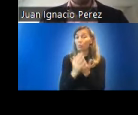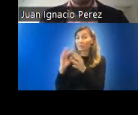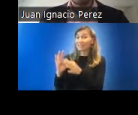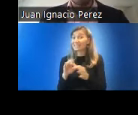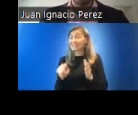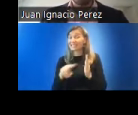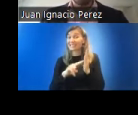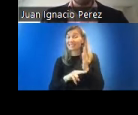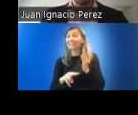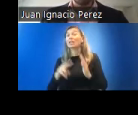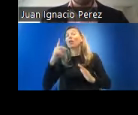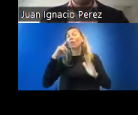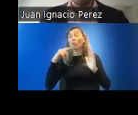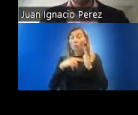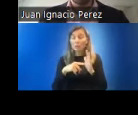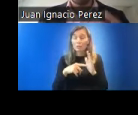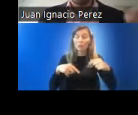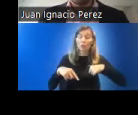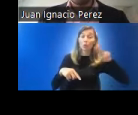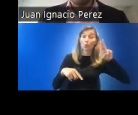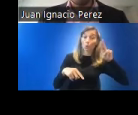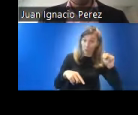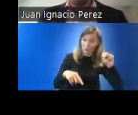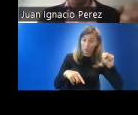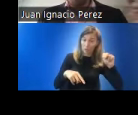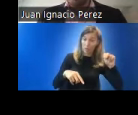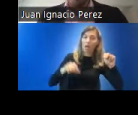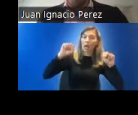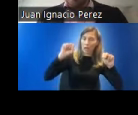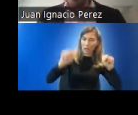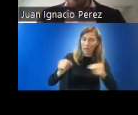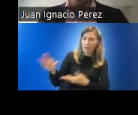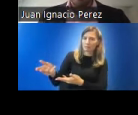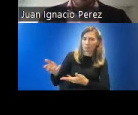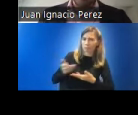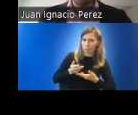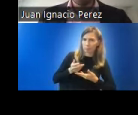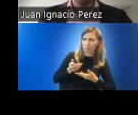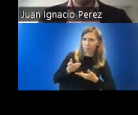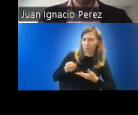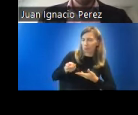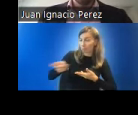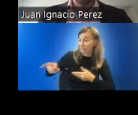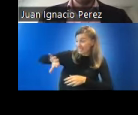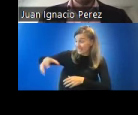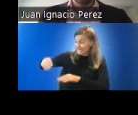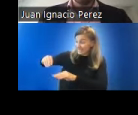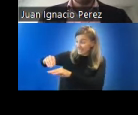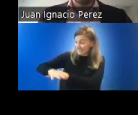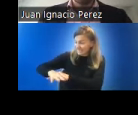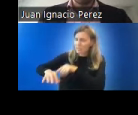individual complaints from people affected by the states.